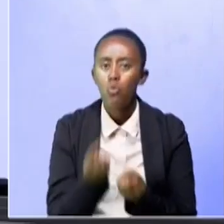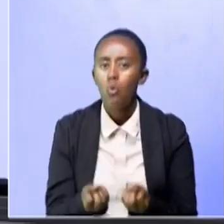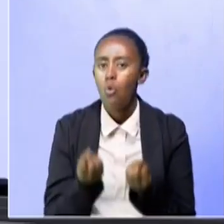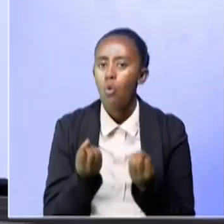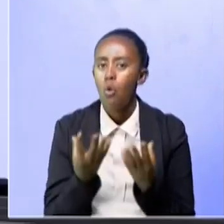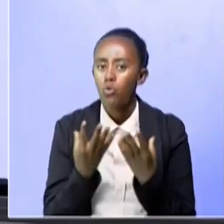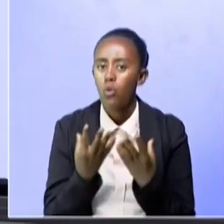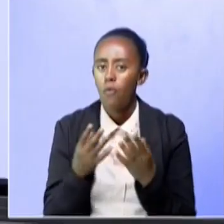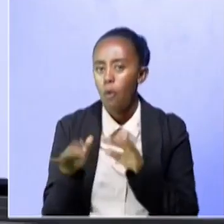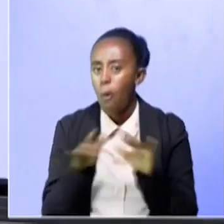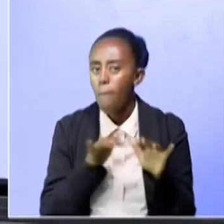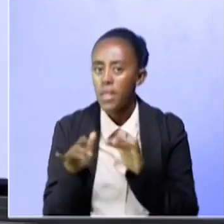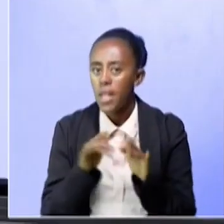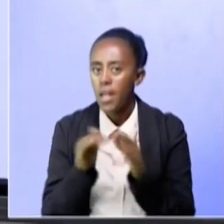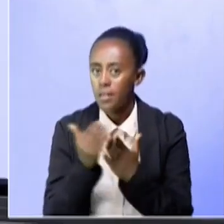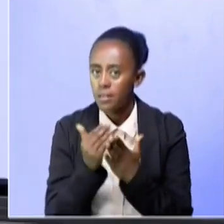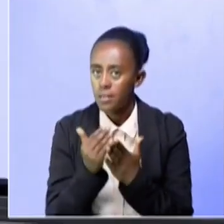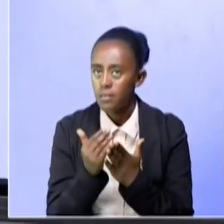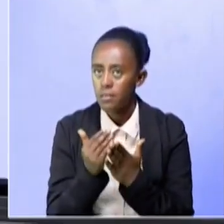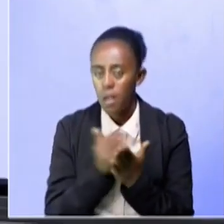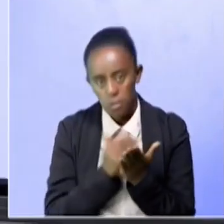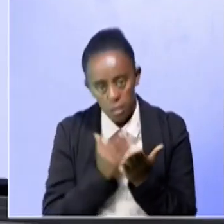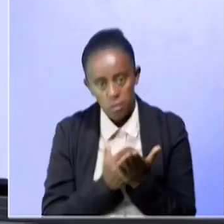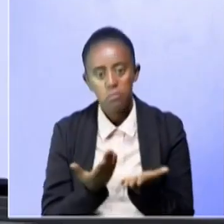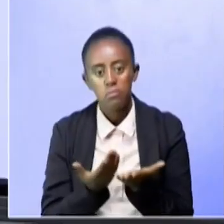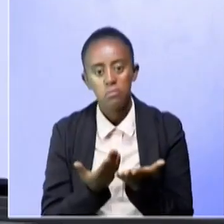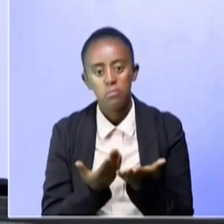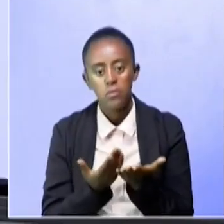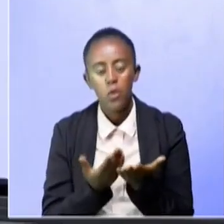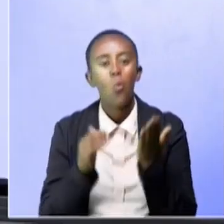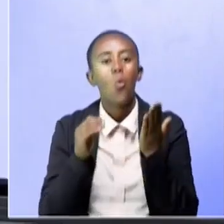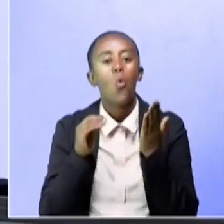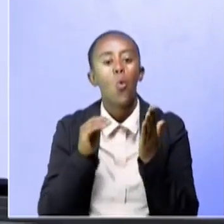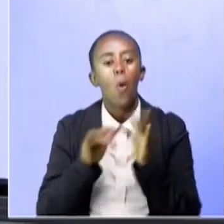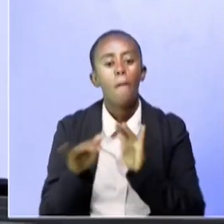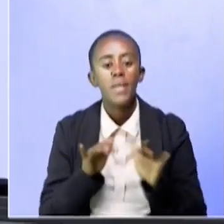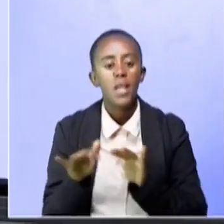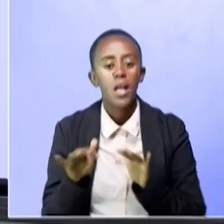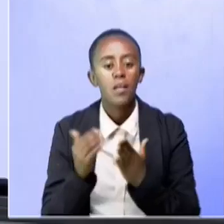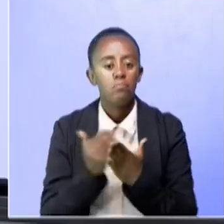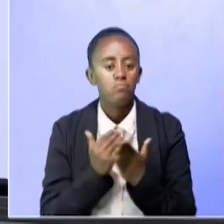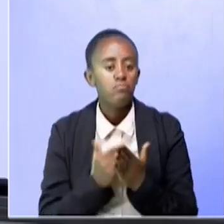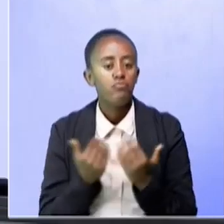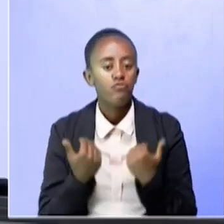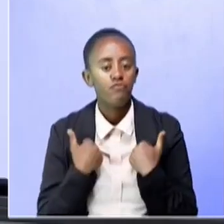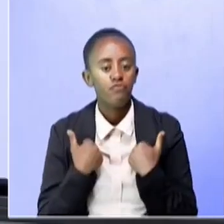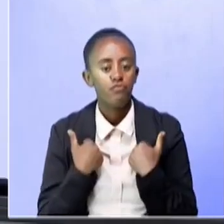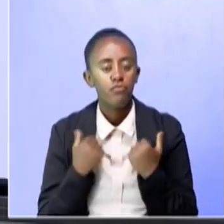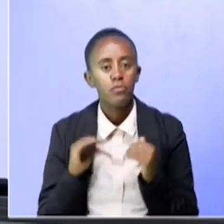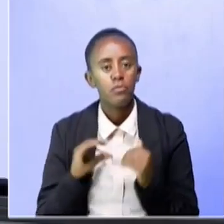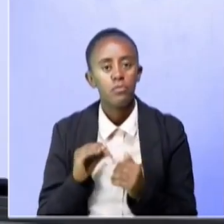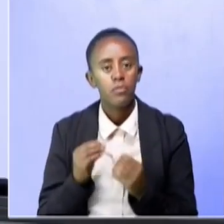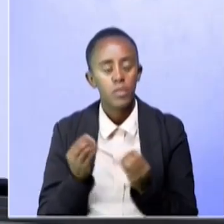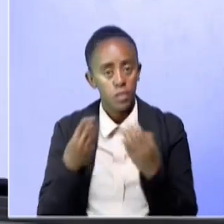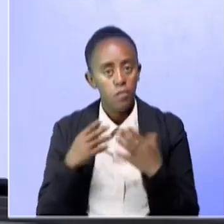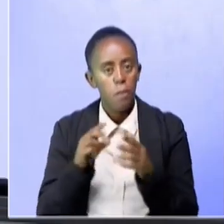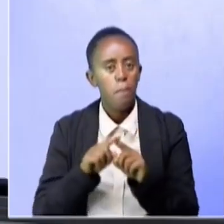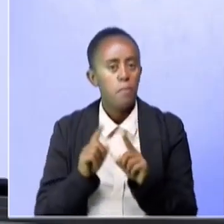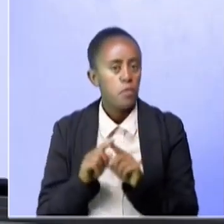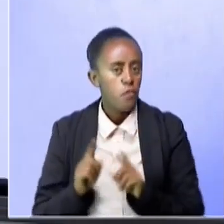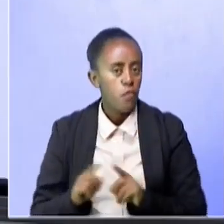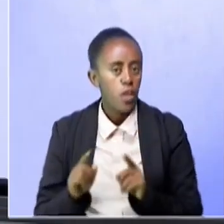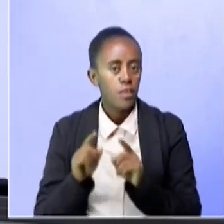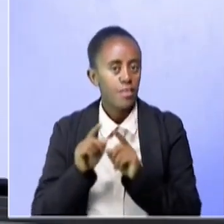Computer lessons, you see? Or computer technology lessons. are given by different people